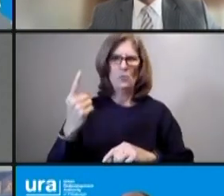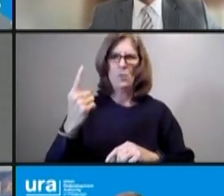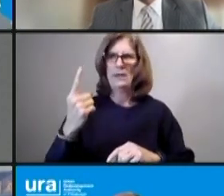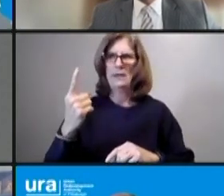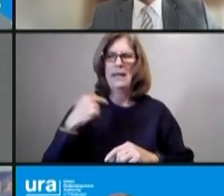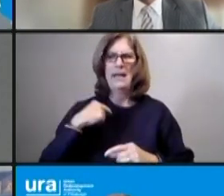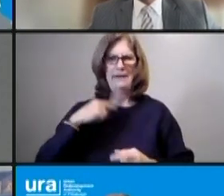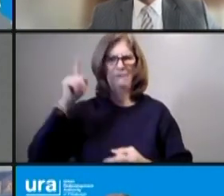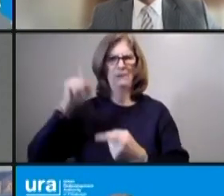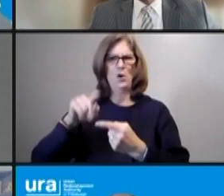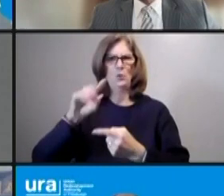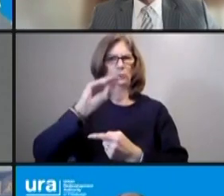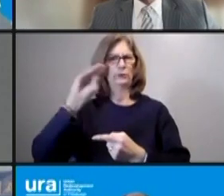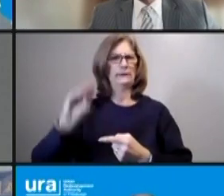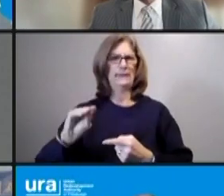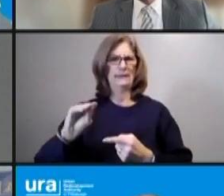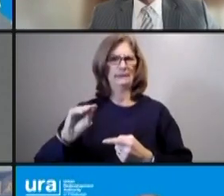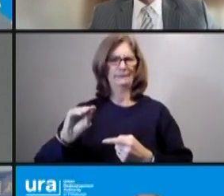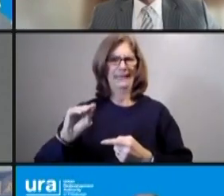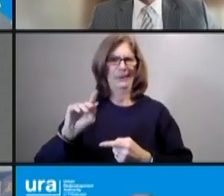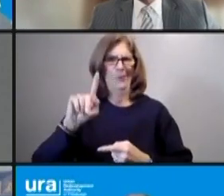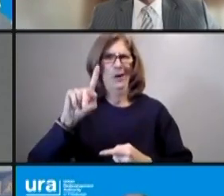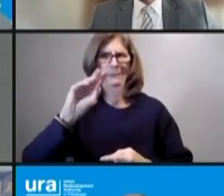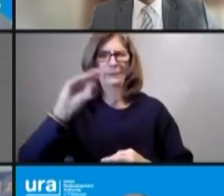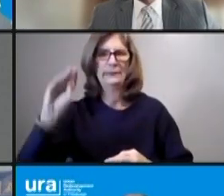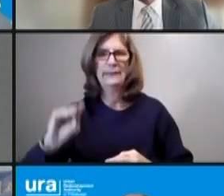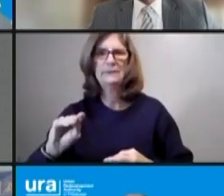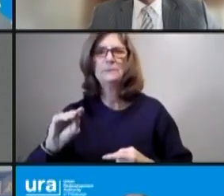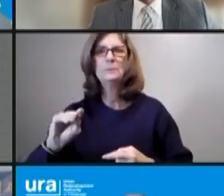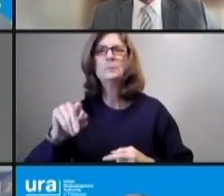low percentage? I think like 1%.